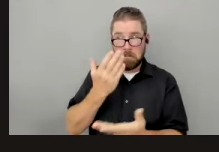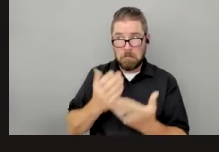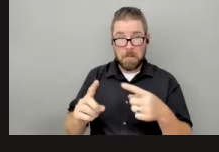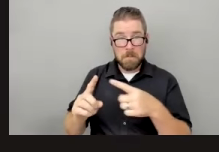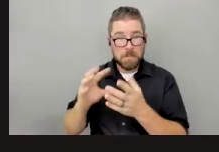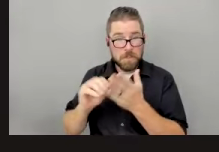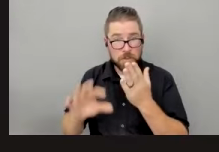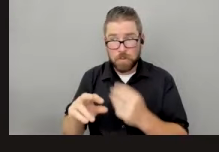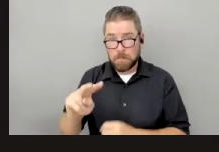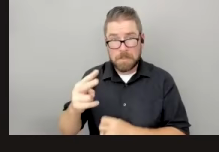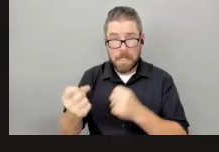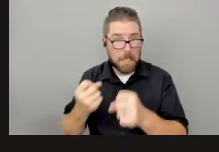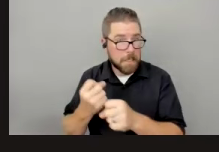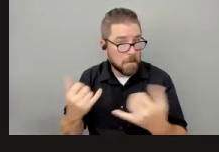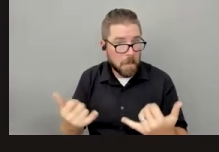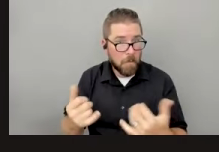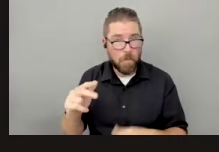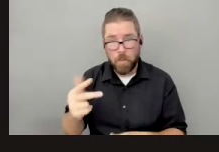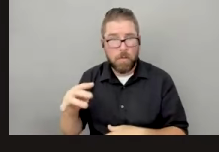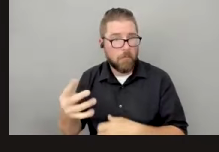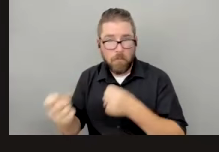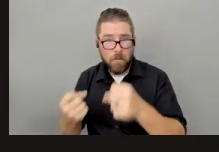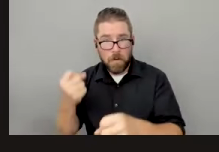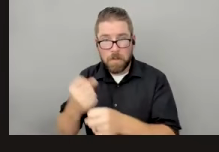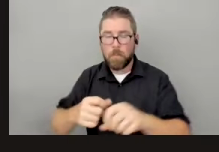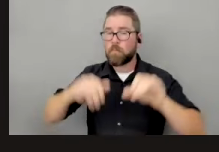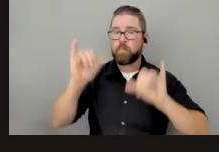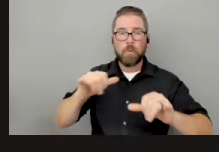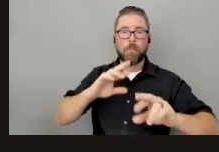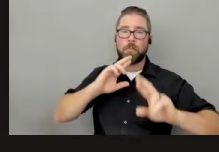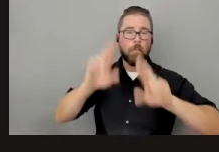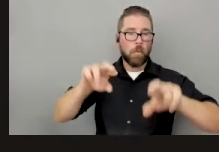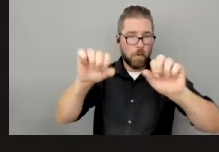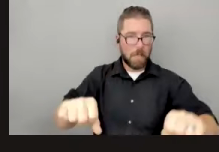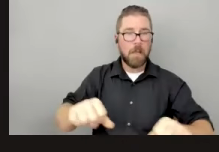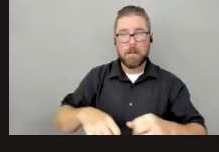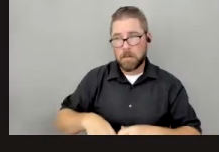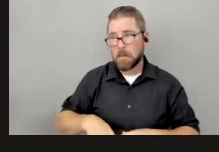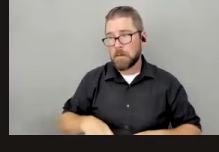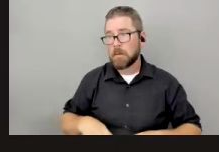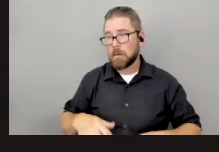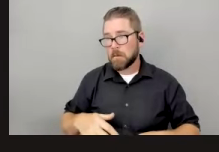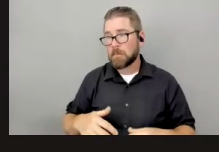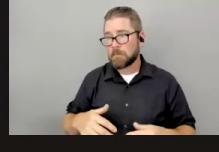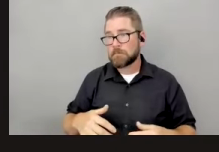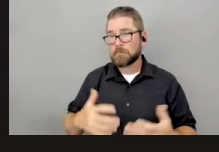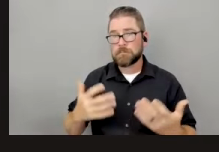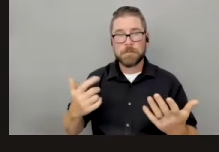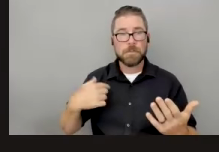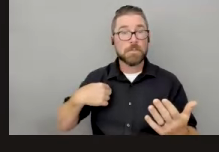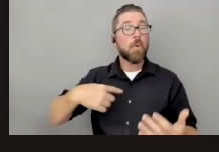us, right? It could still be reported. We would then look at this and say, okay, talk to the student, find